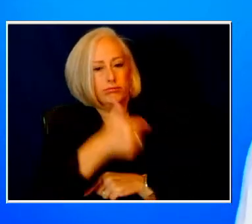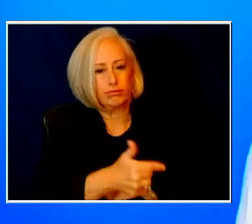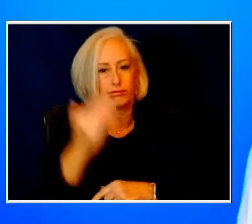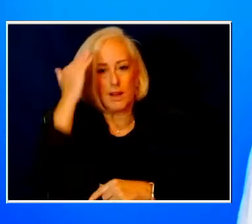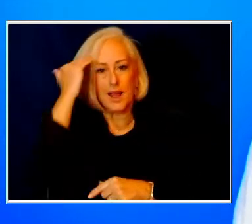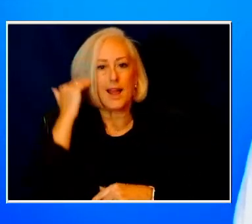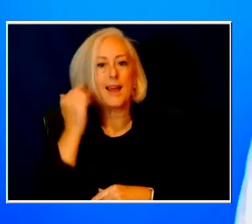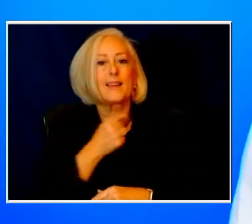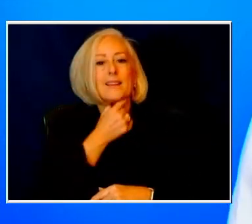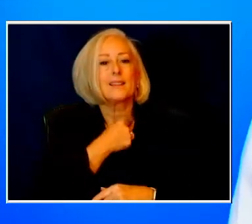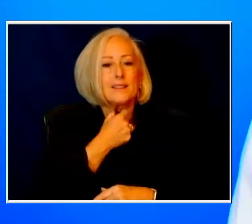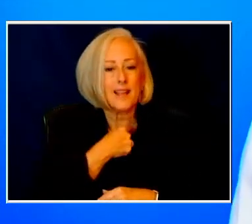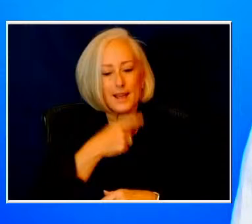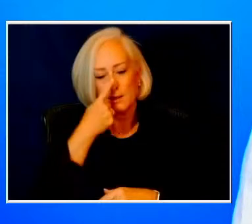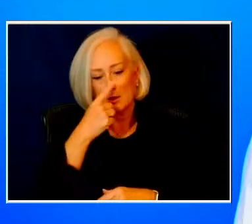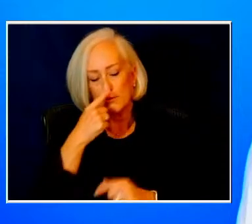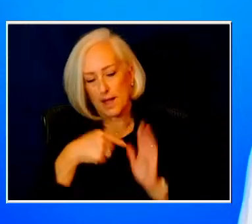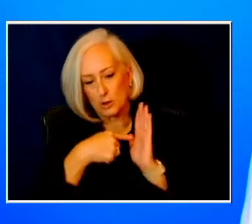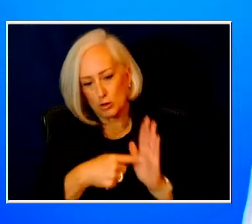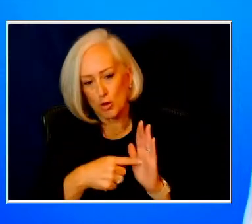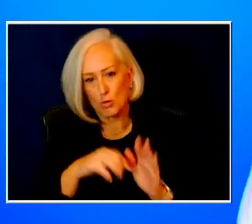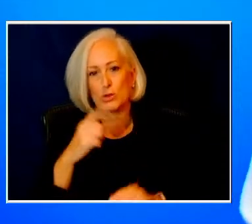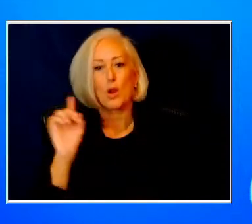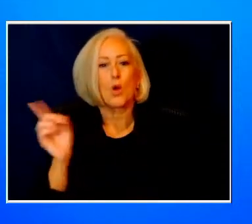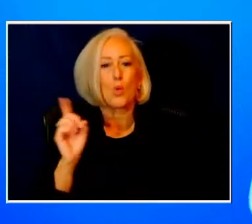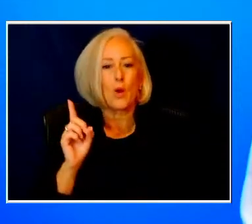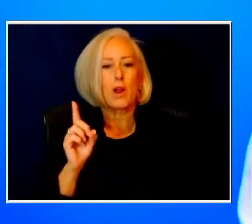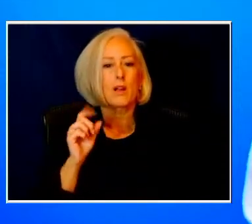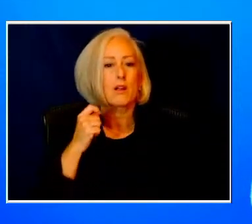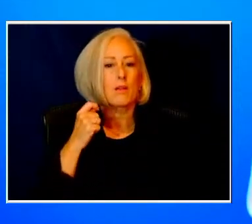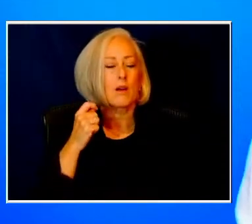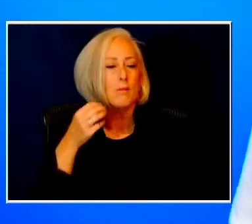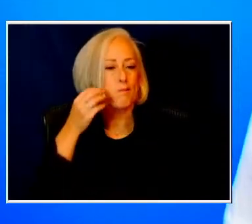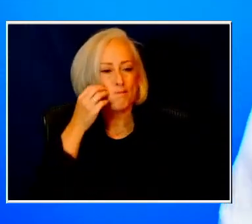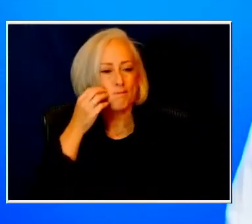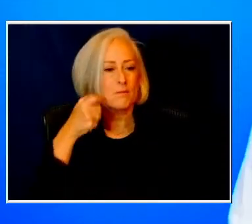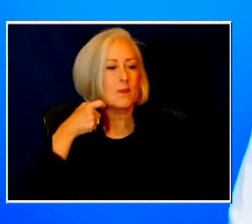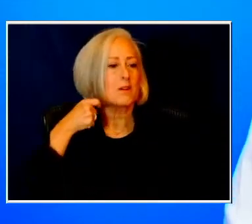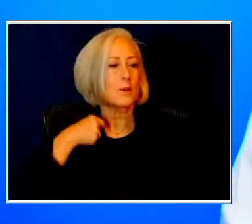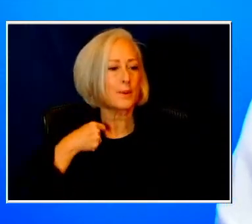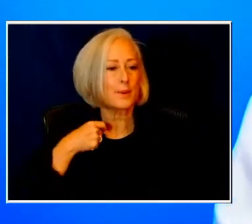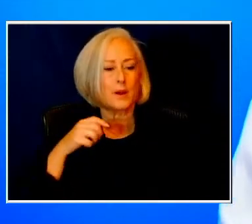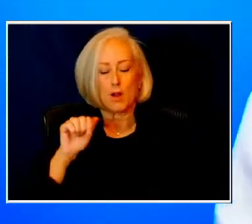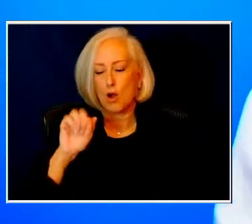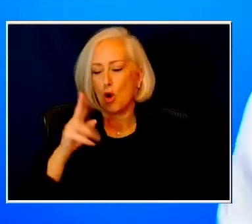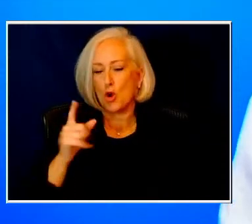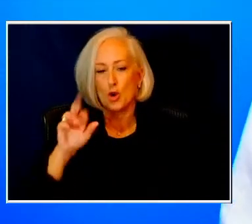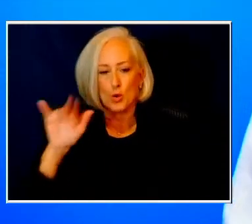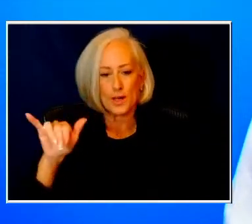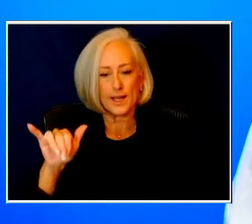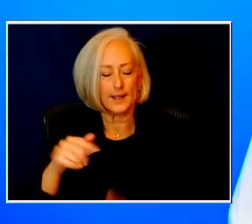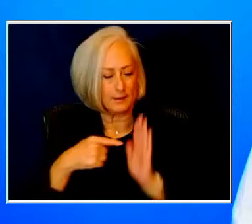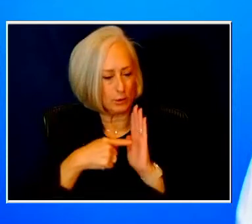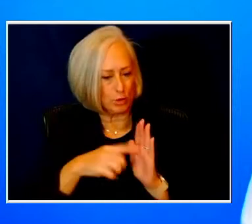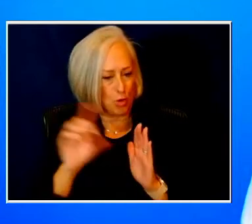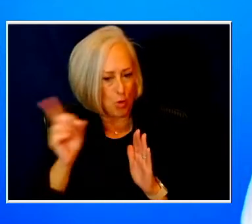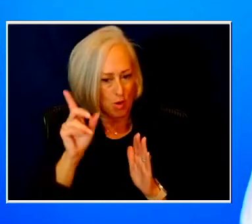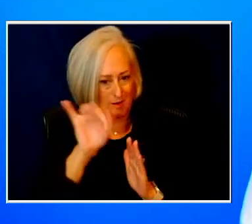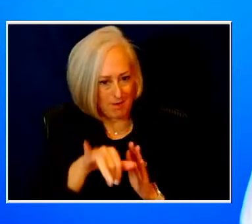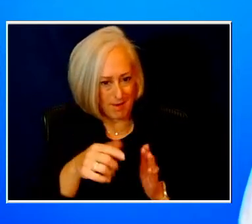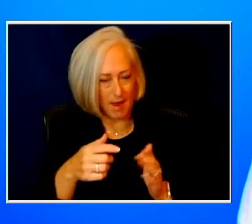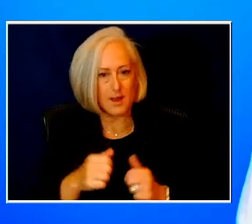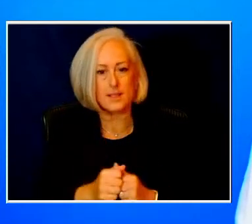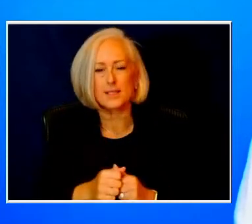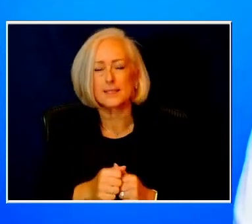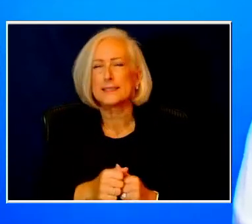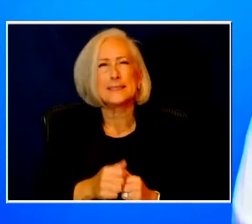this part of the lesion and what we need to avoid in the neck. And we all kind of are in and out of the room really all day. I can't remember, David, how long this